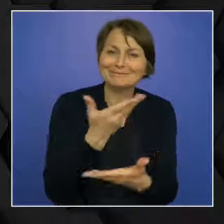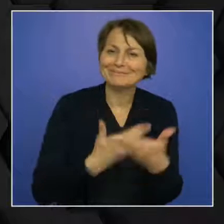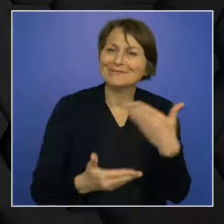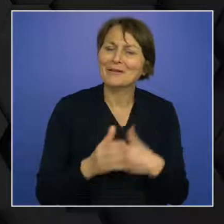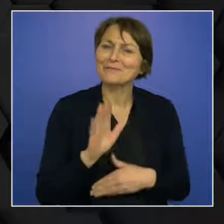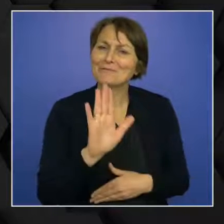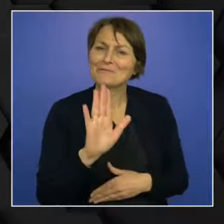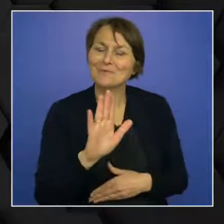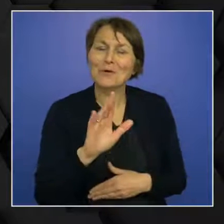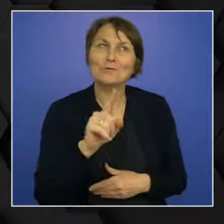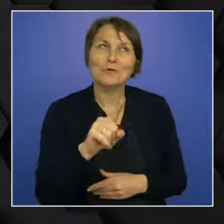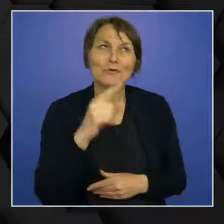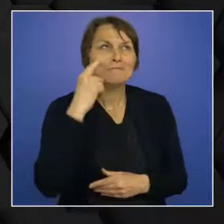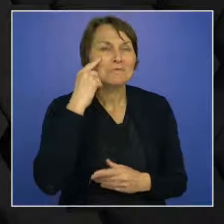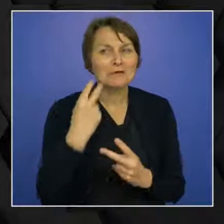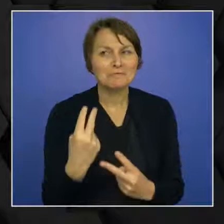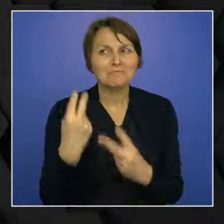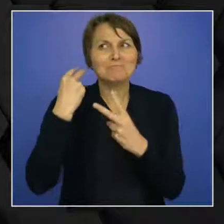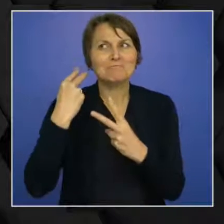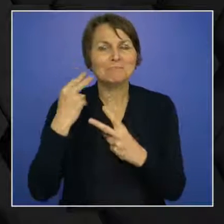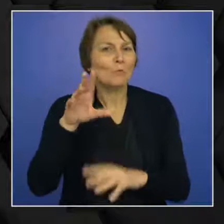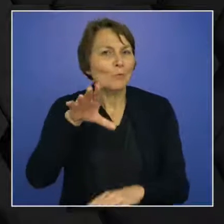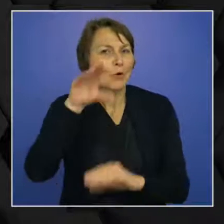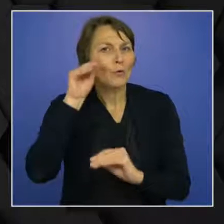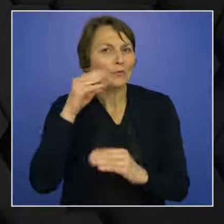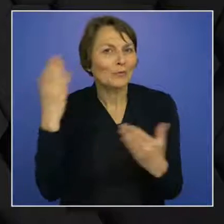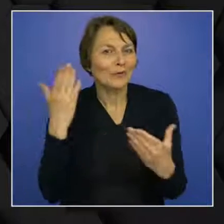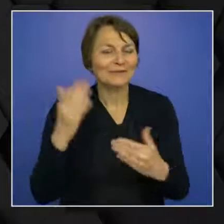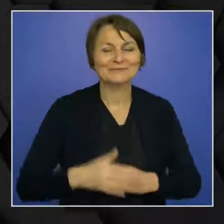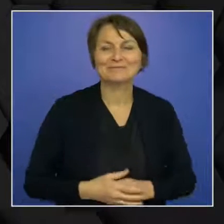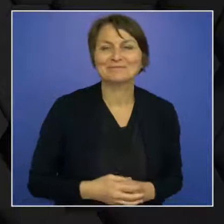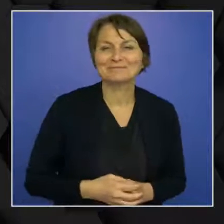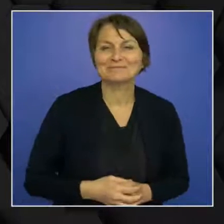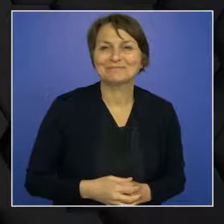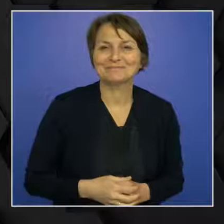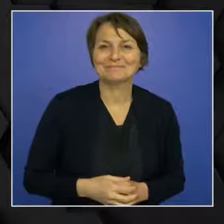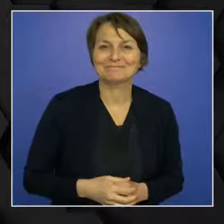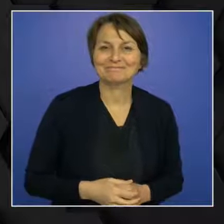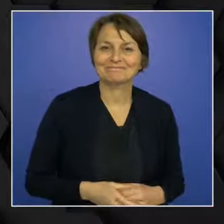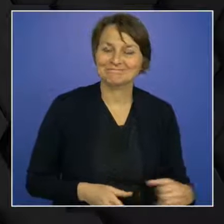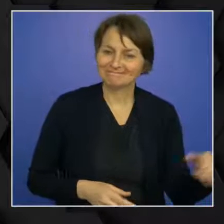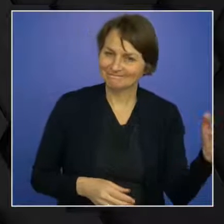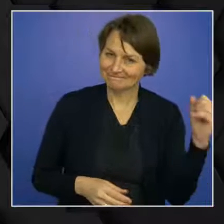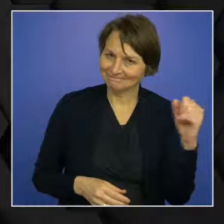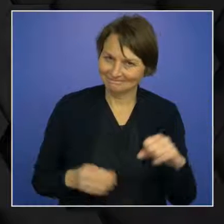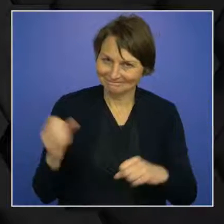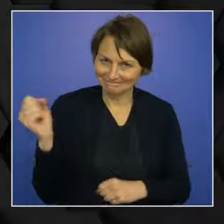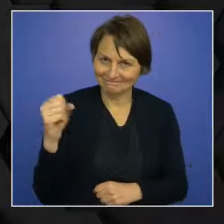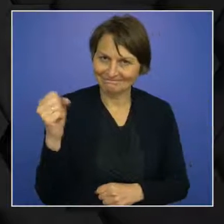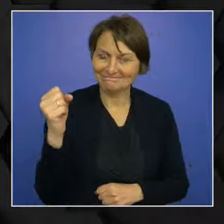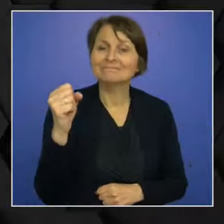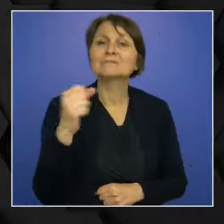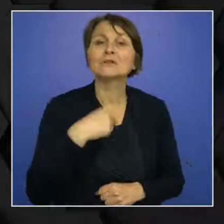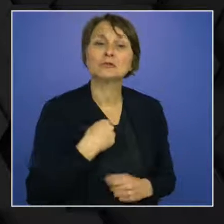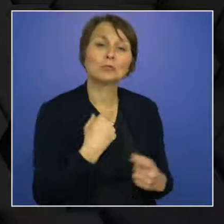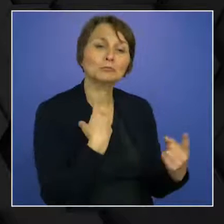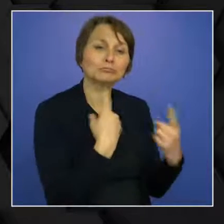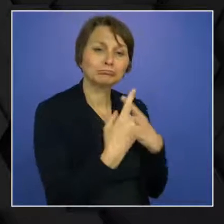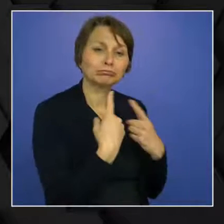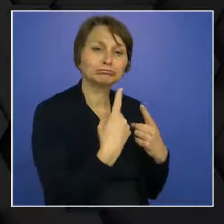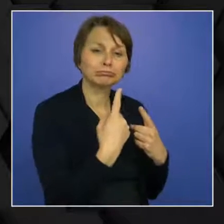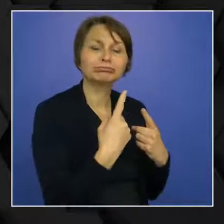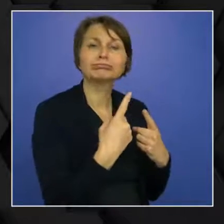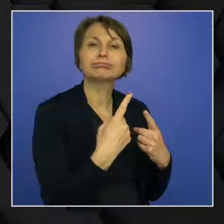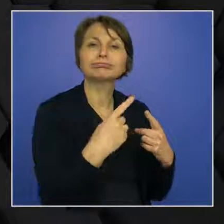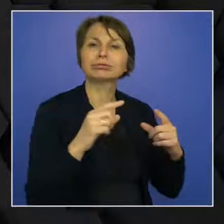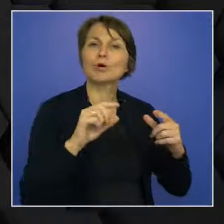your learning and best practices and such? Yes. So we have talked about the website, but on every